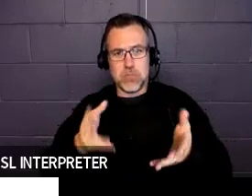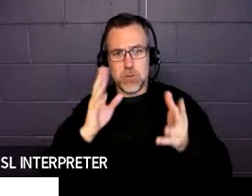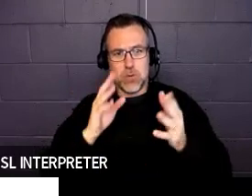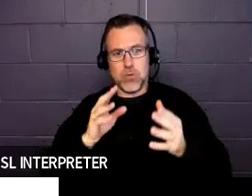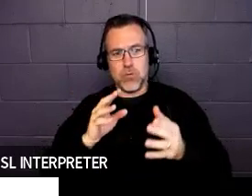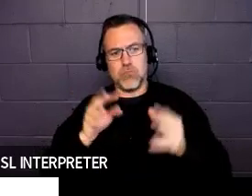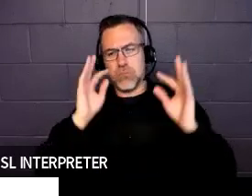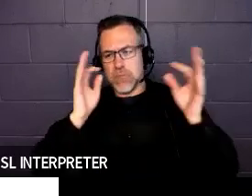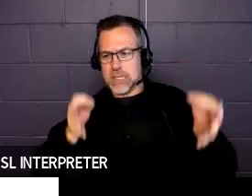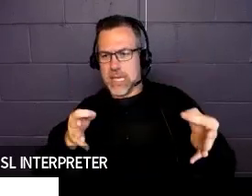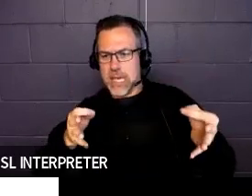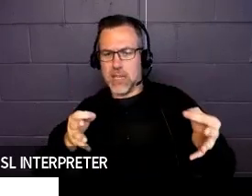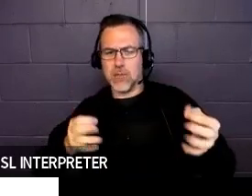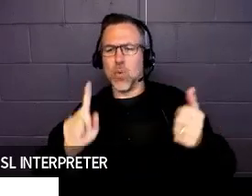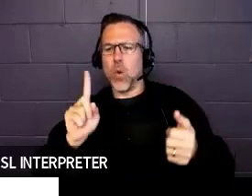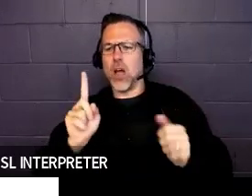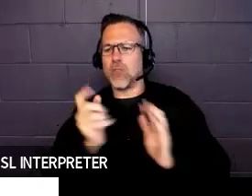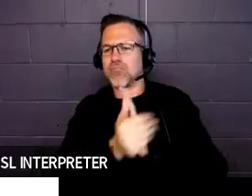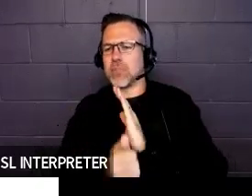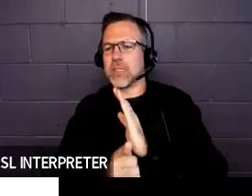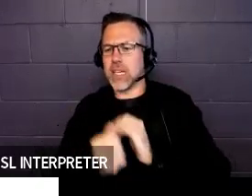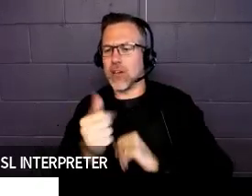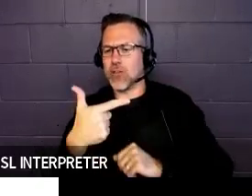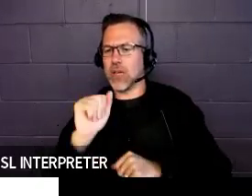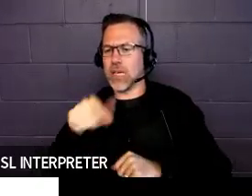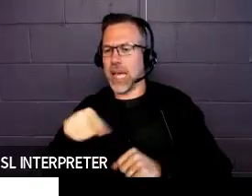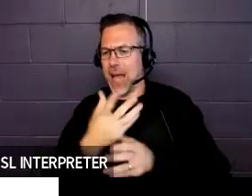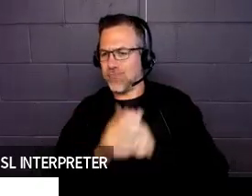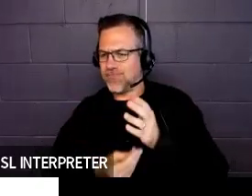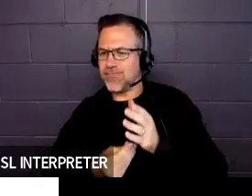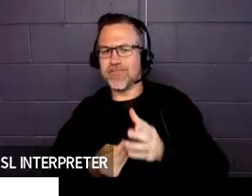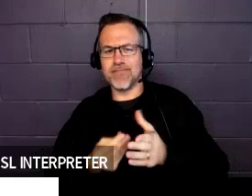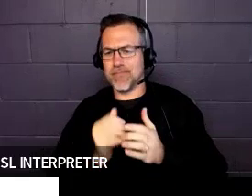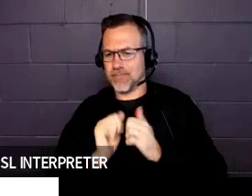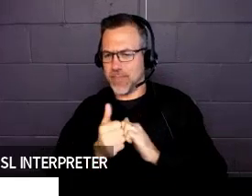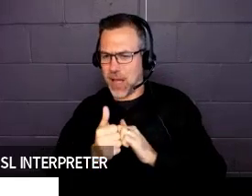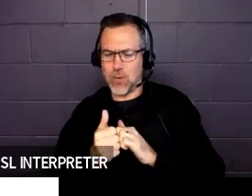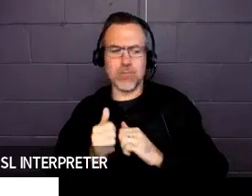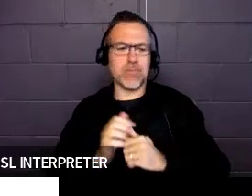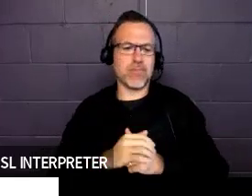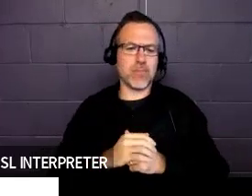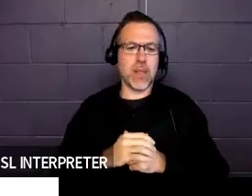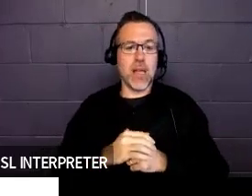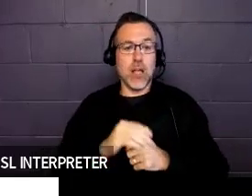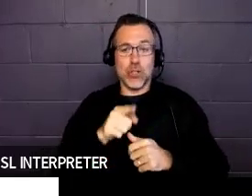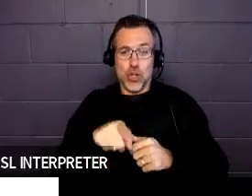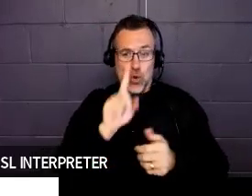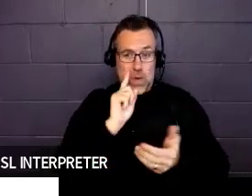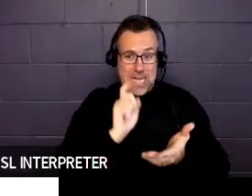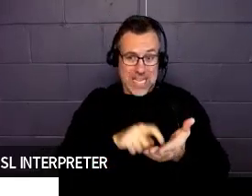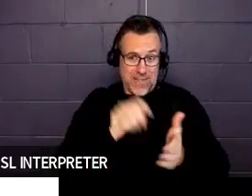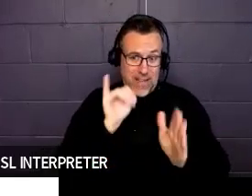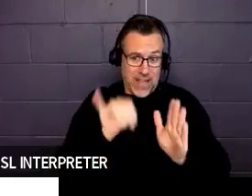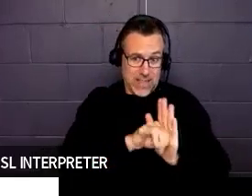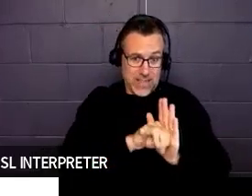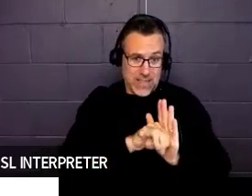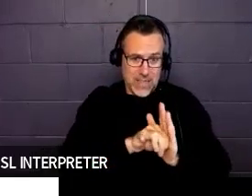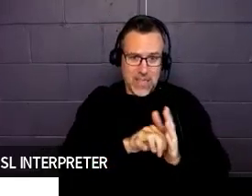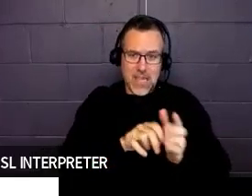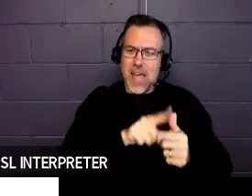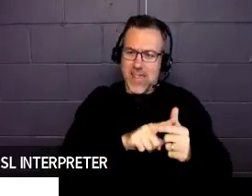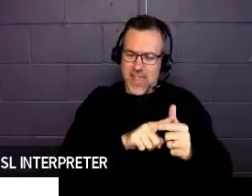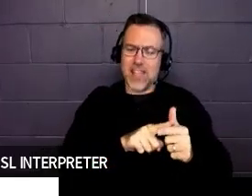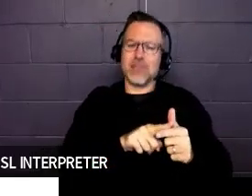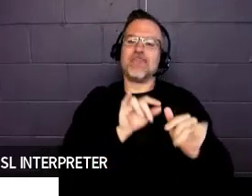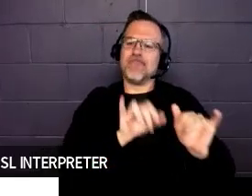to help understand that those evaluations help determine that disability identification, And then you also use those to look at and determine what